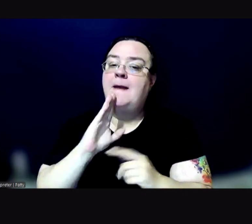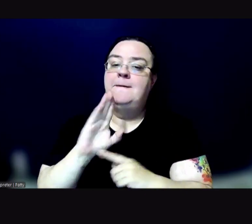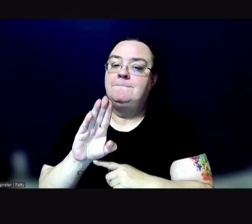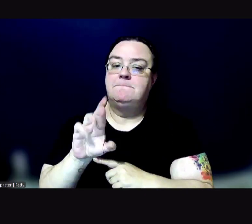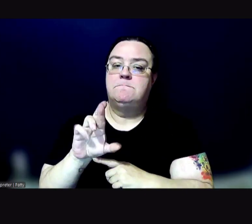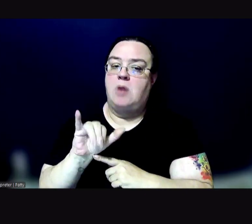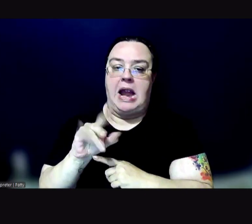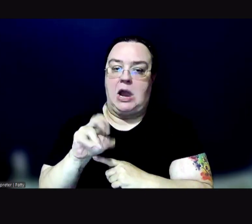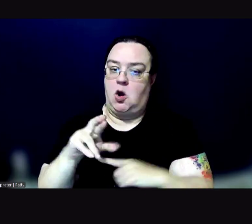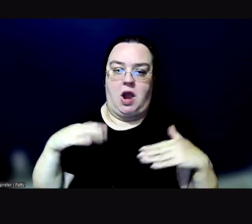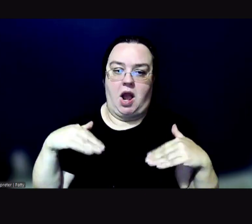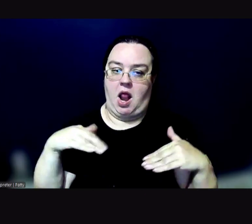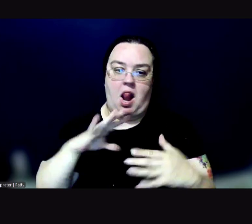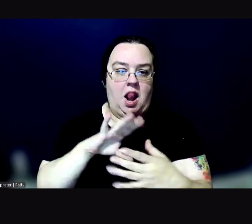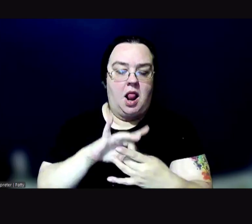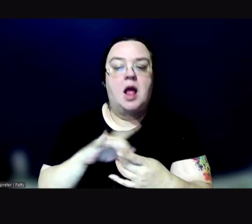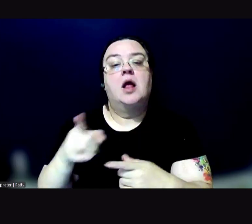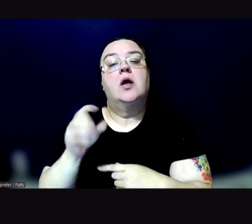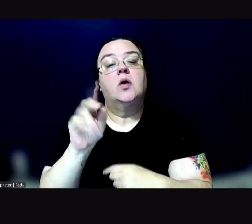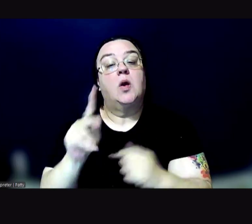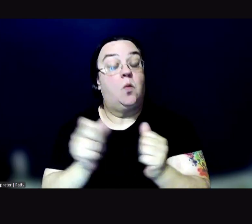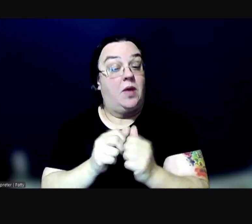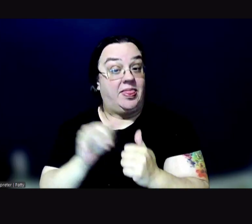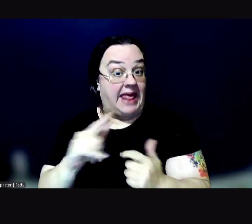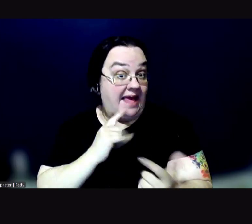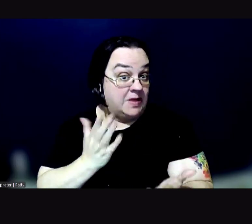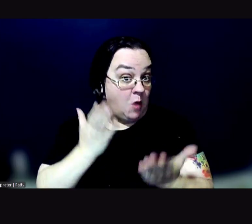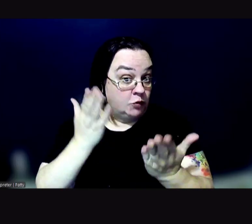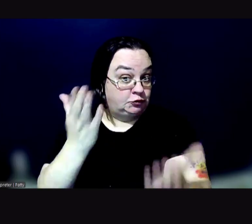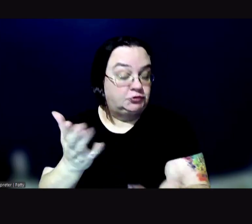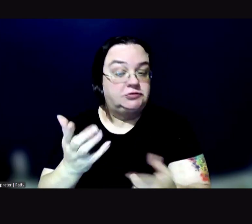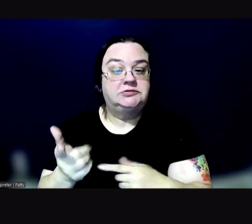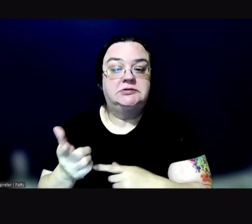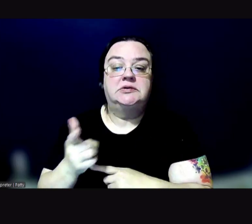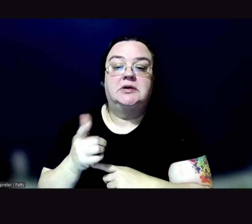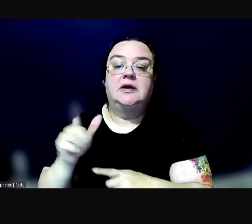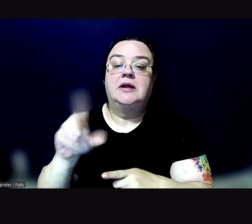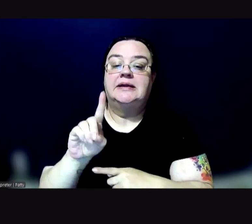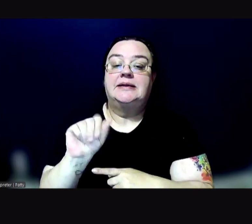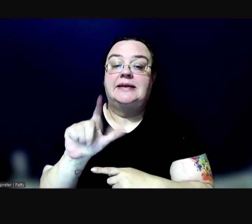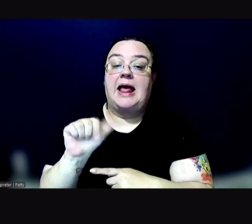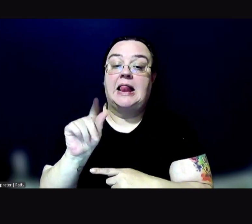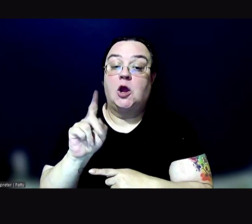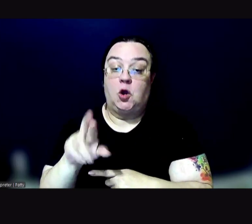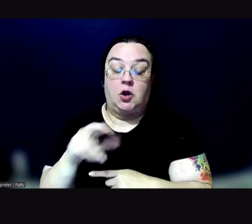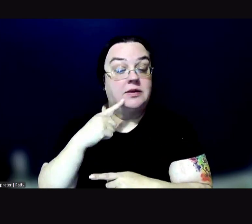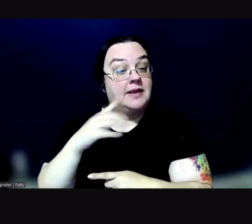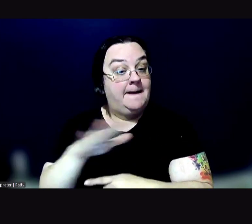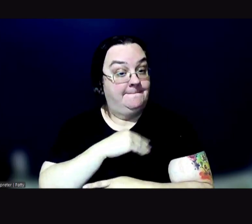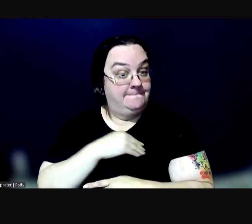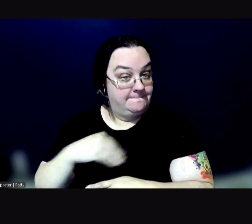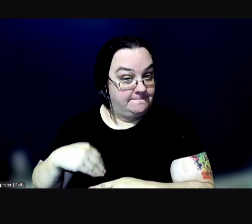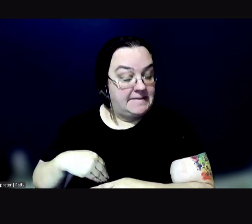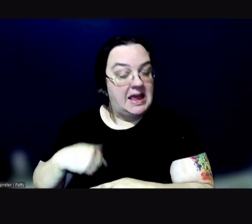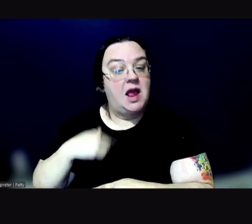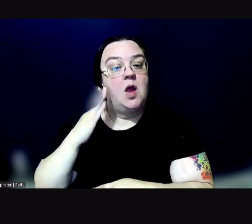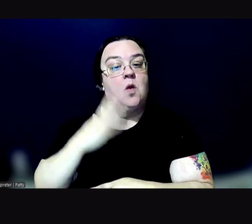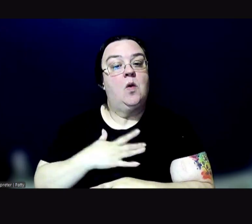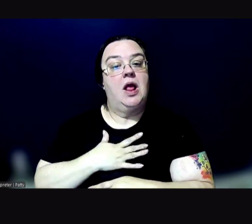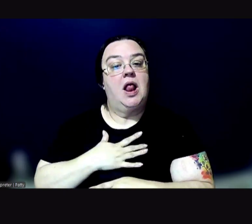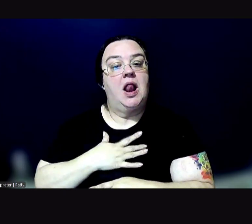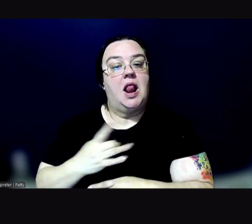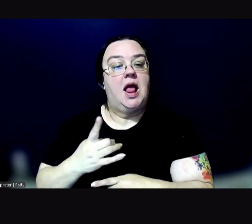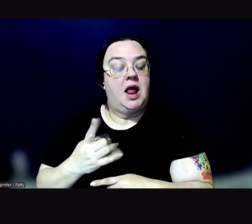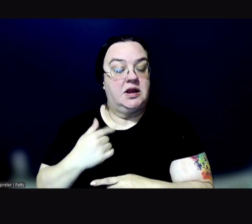yet. All right, with that, is there a motion on the floor? Madam Mayor, I would like to, I move